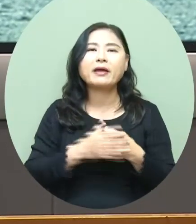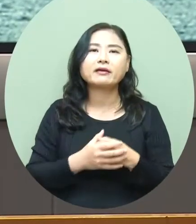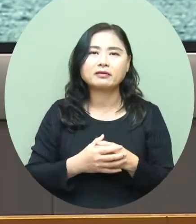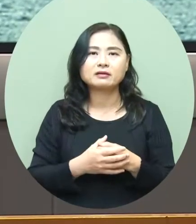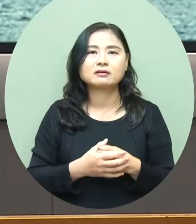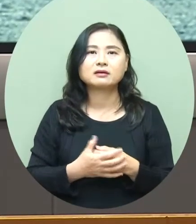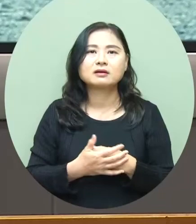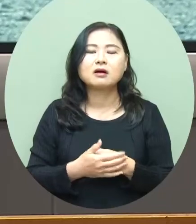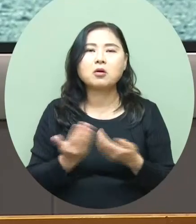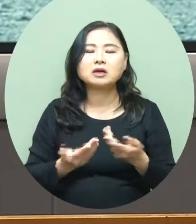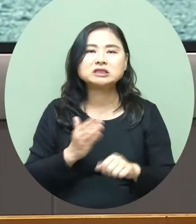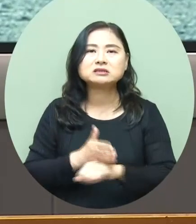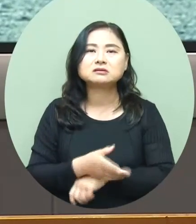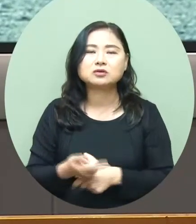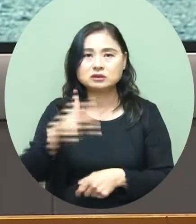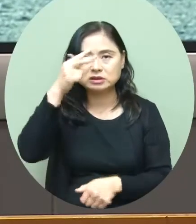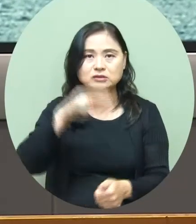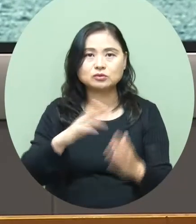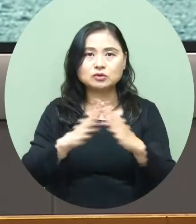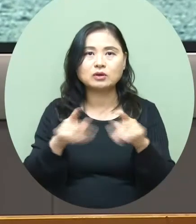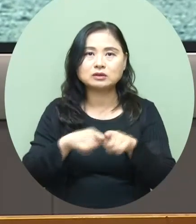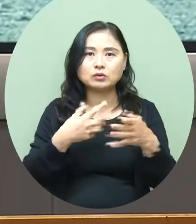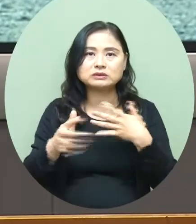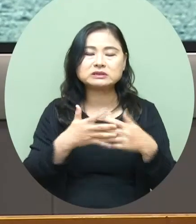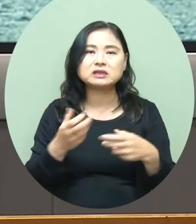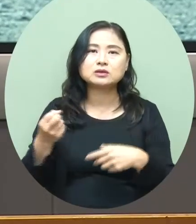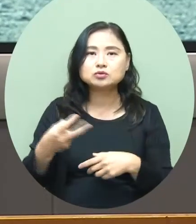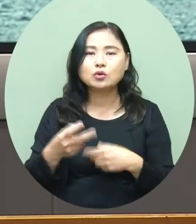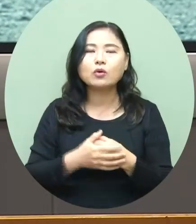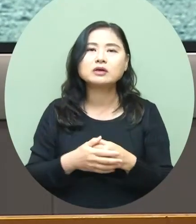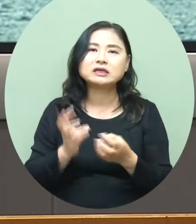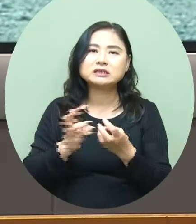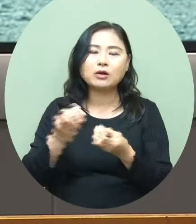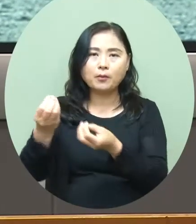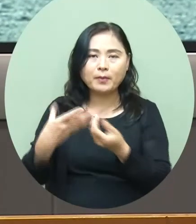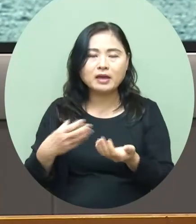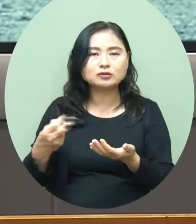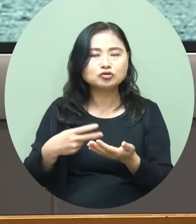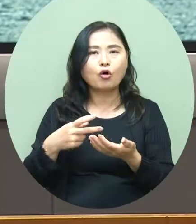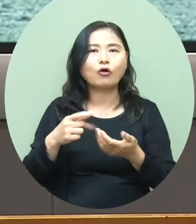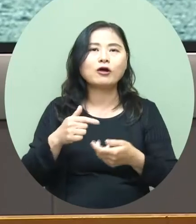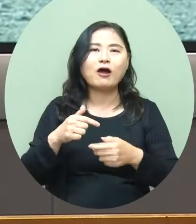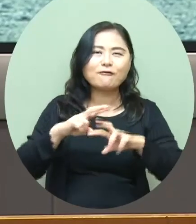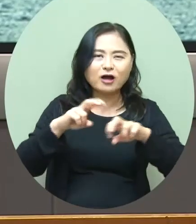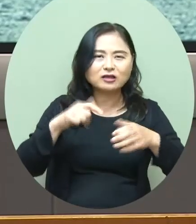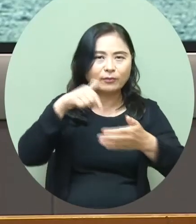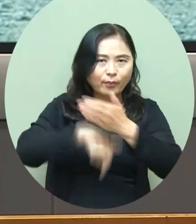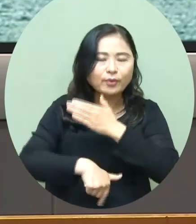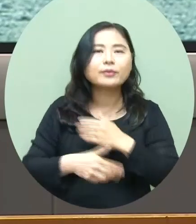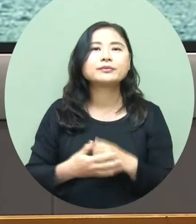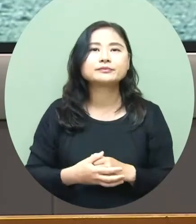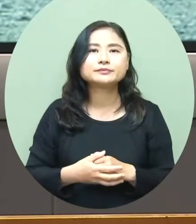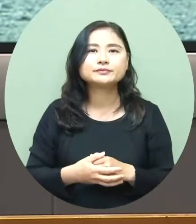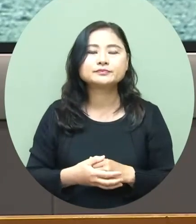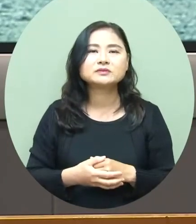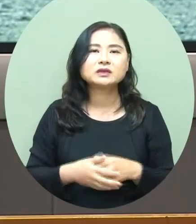We have not looked at the actual clinical assessment of each of these cases. We will get more information from the hospital